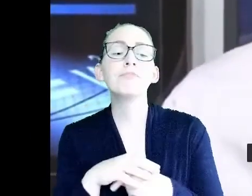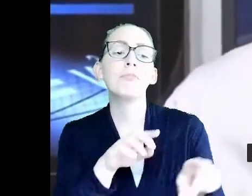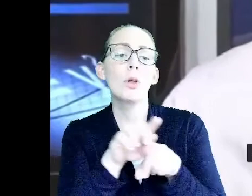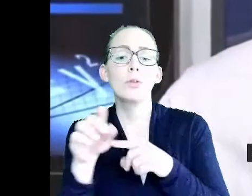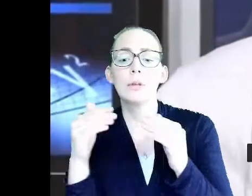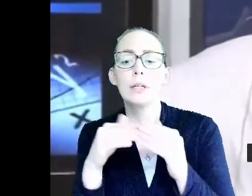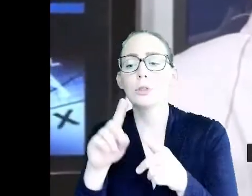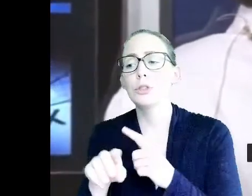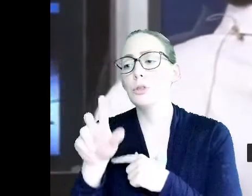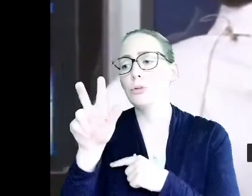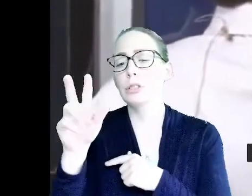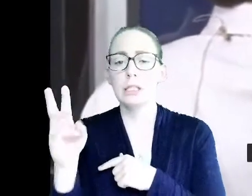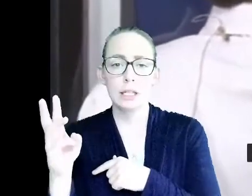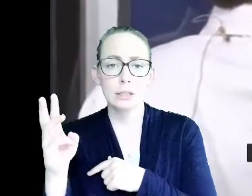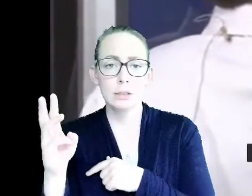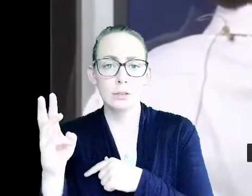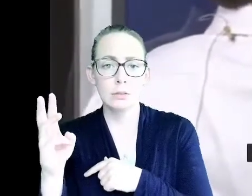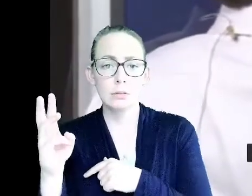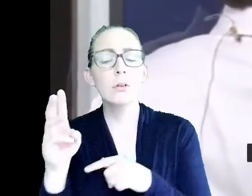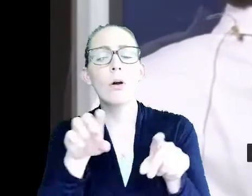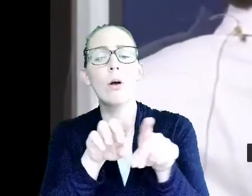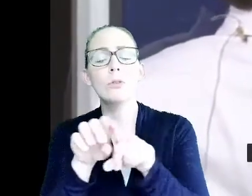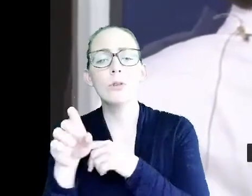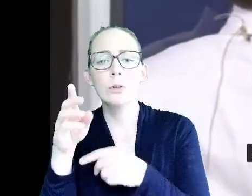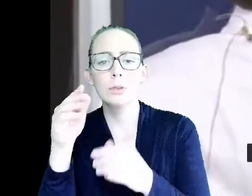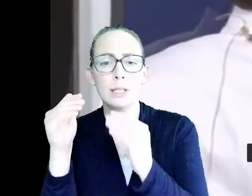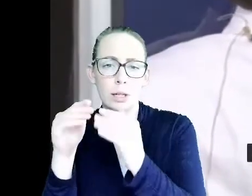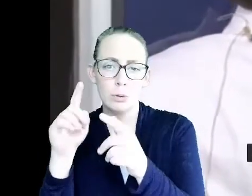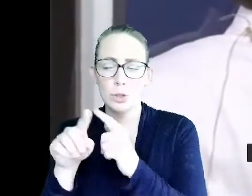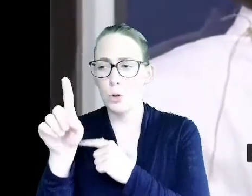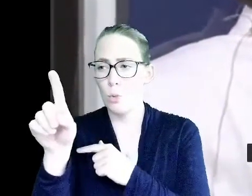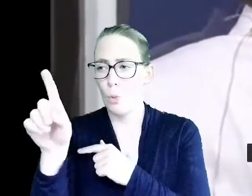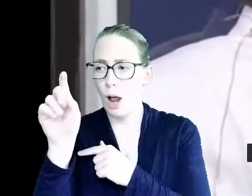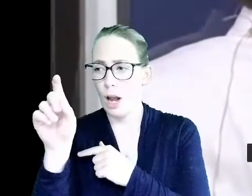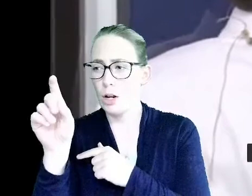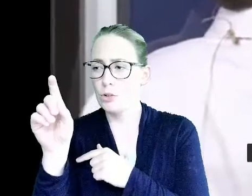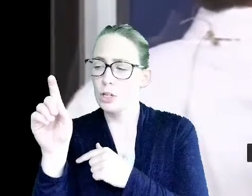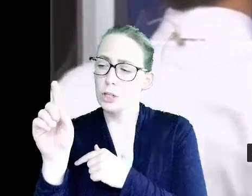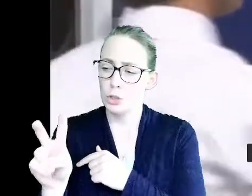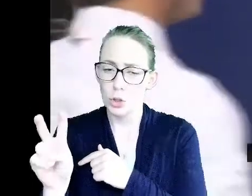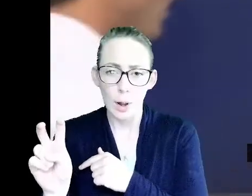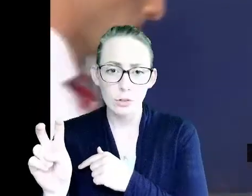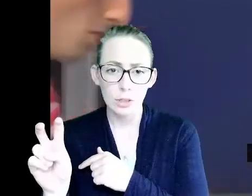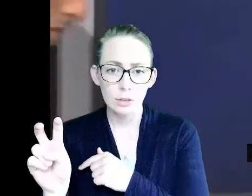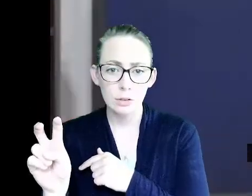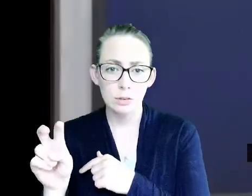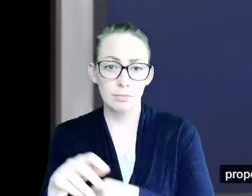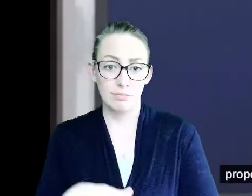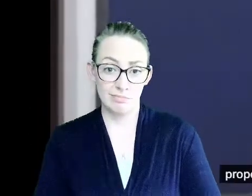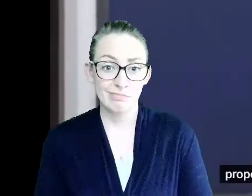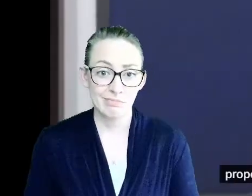to 3/6. It's also equal to 100 2/100.